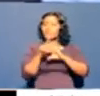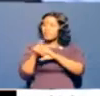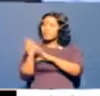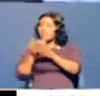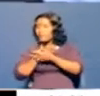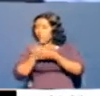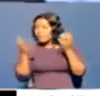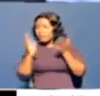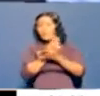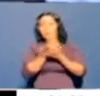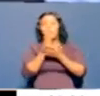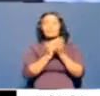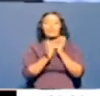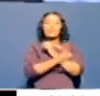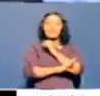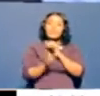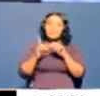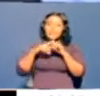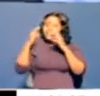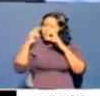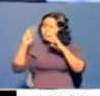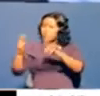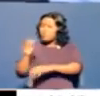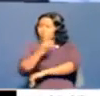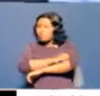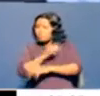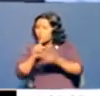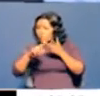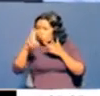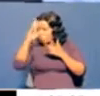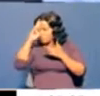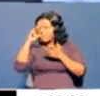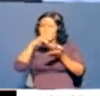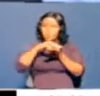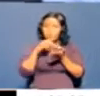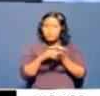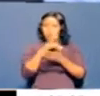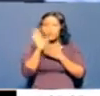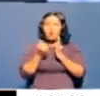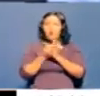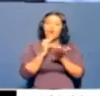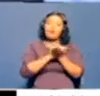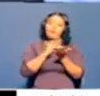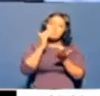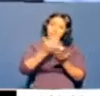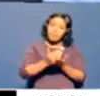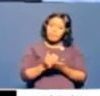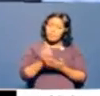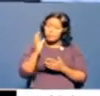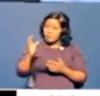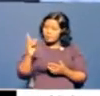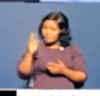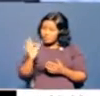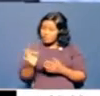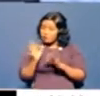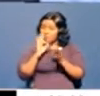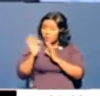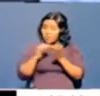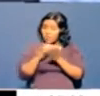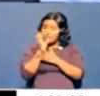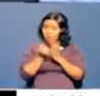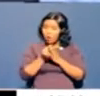shule, police na health center kapura ichakua devolved, simefanywa na CDF. Ikitorewa ipelekwe kwa county, hiyo ni kama